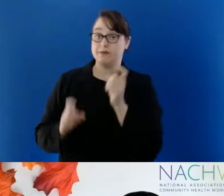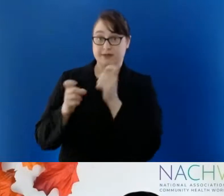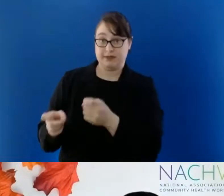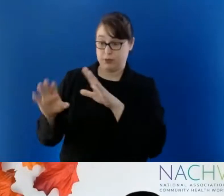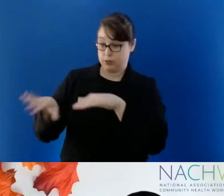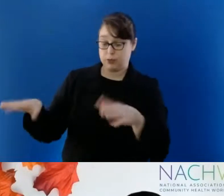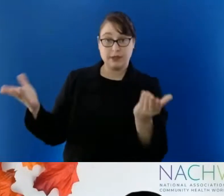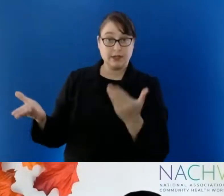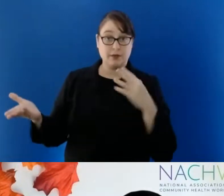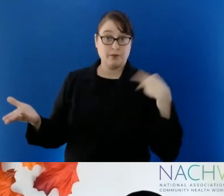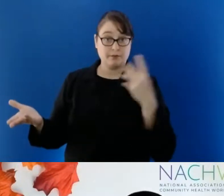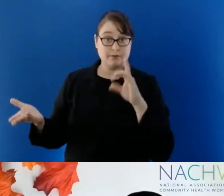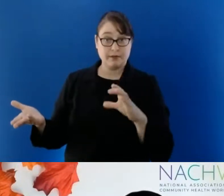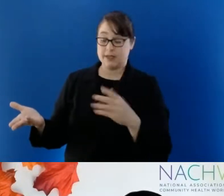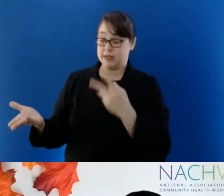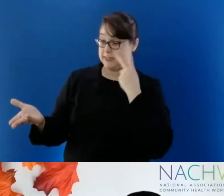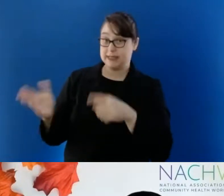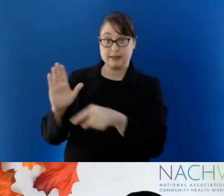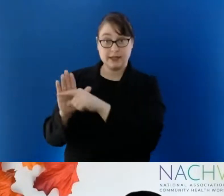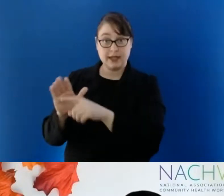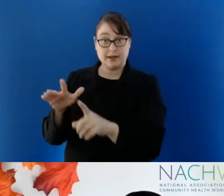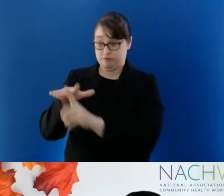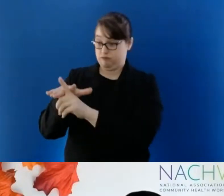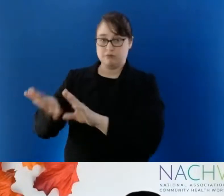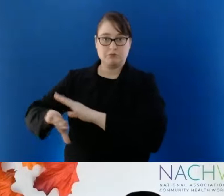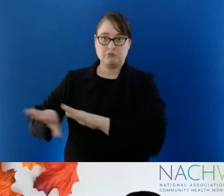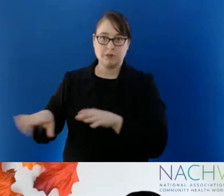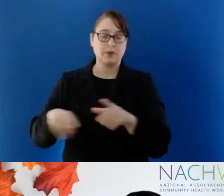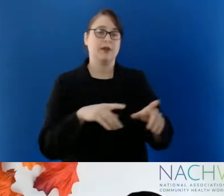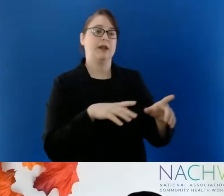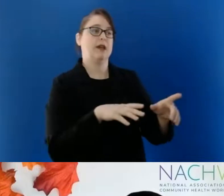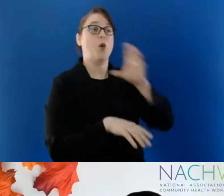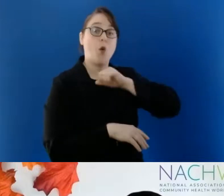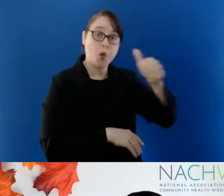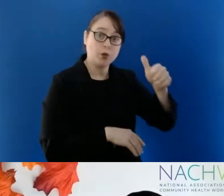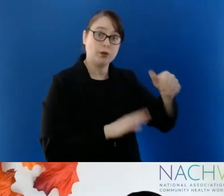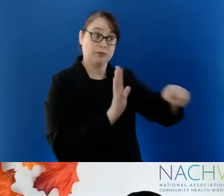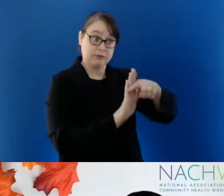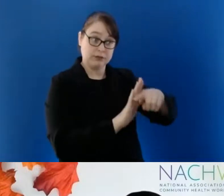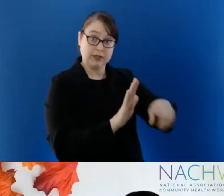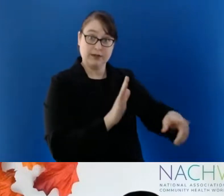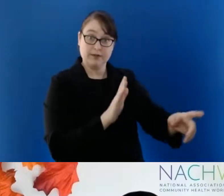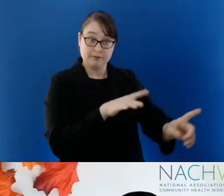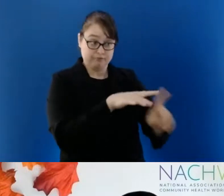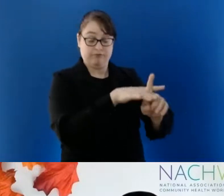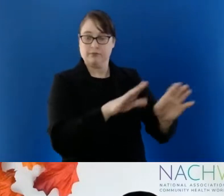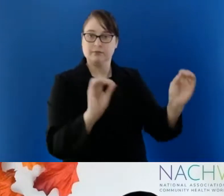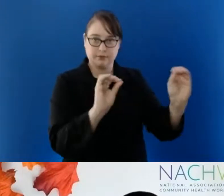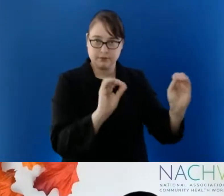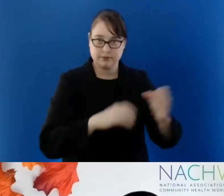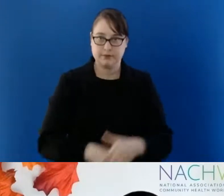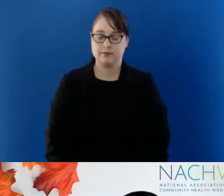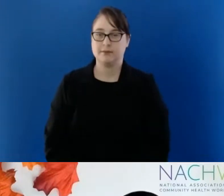adverse outcomes reported among the older individuals. Thank you, Dr.